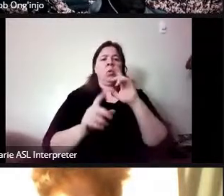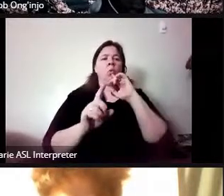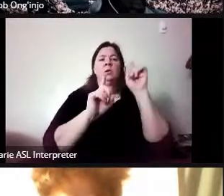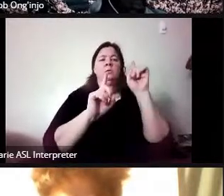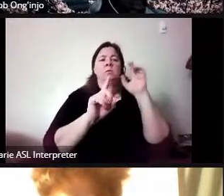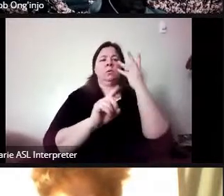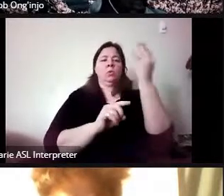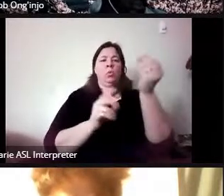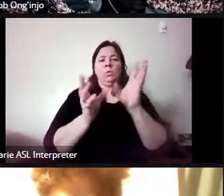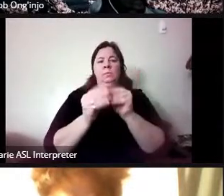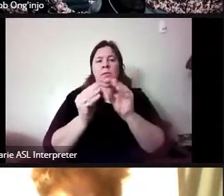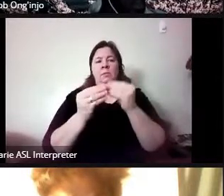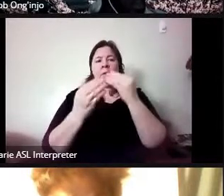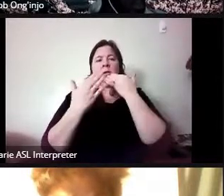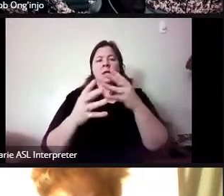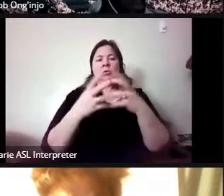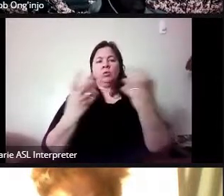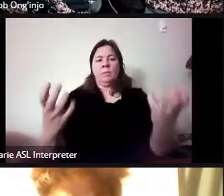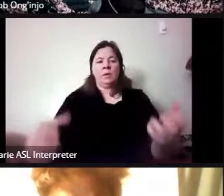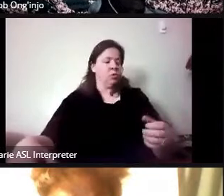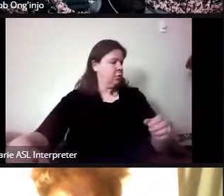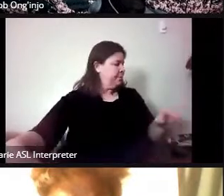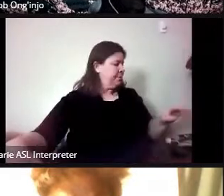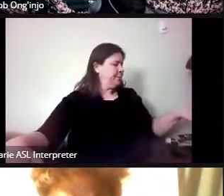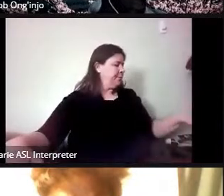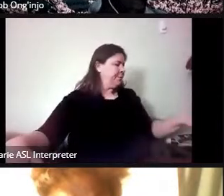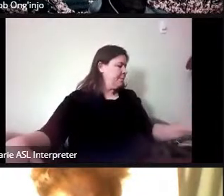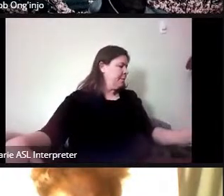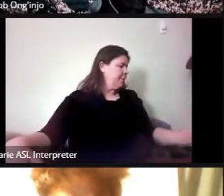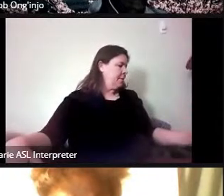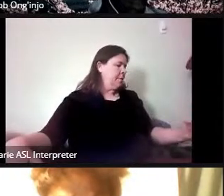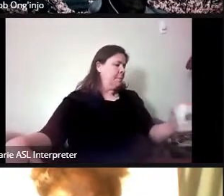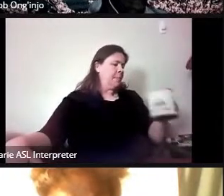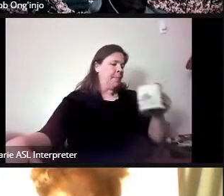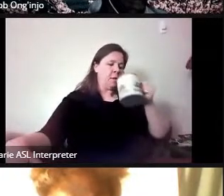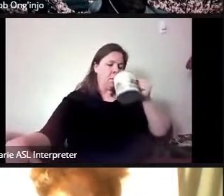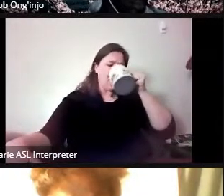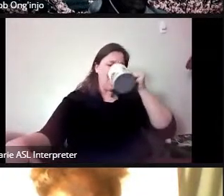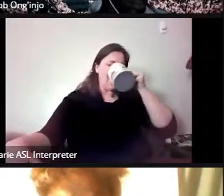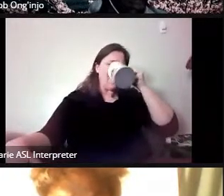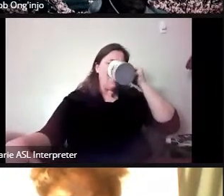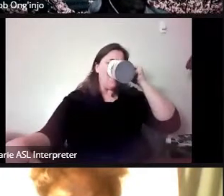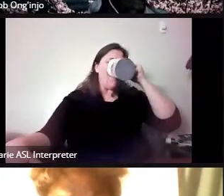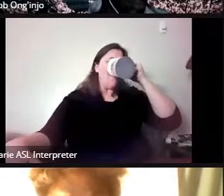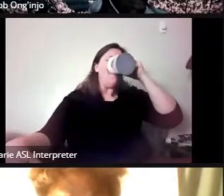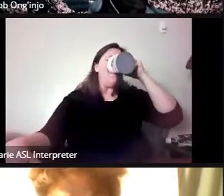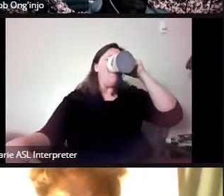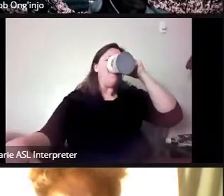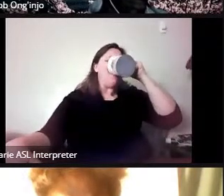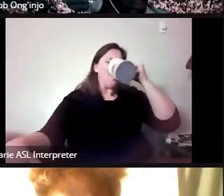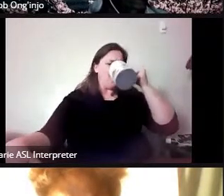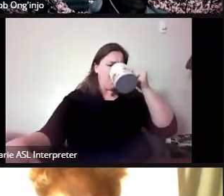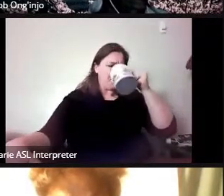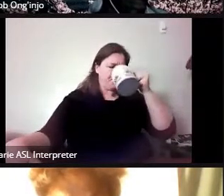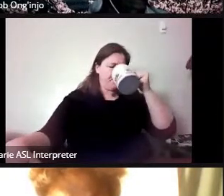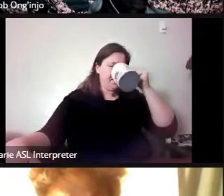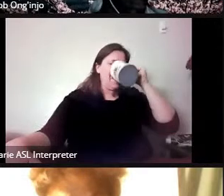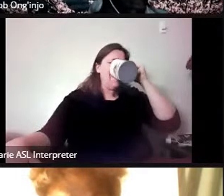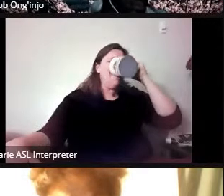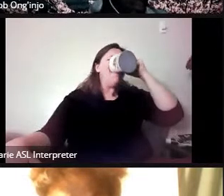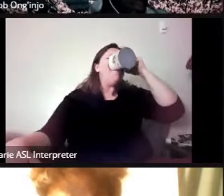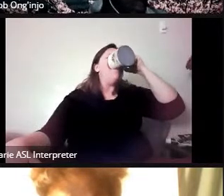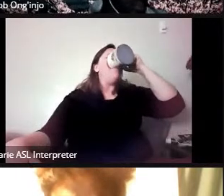So thank you so much. Well, that's very welcome. And now we get into another issue